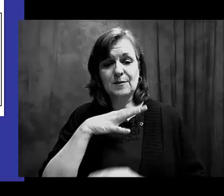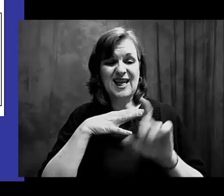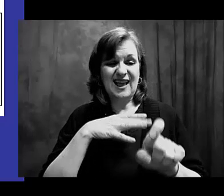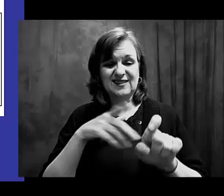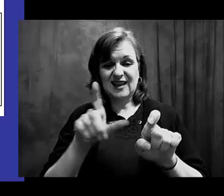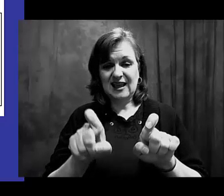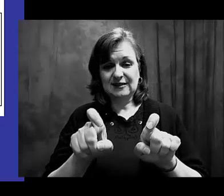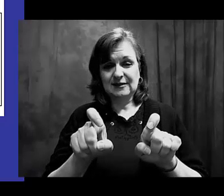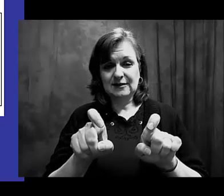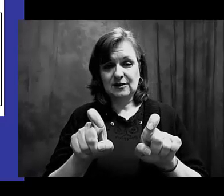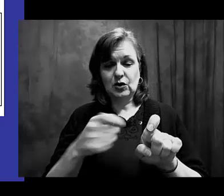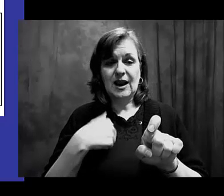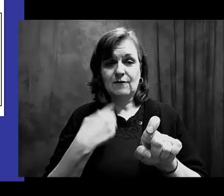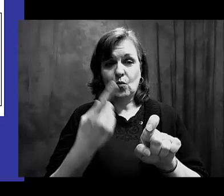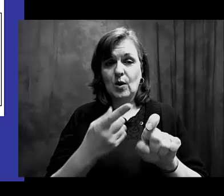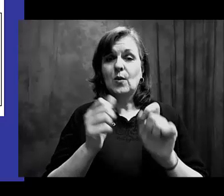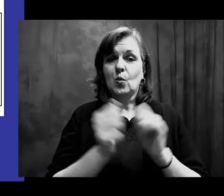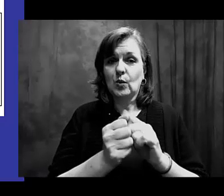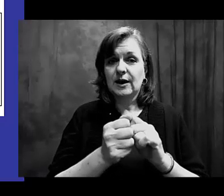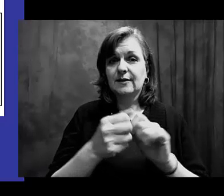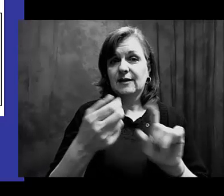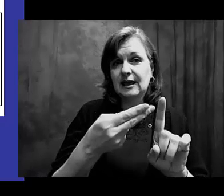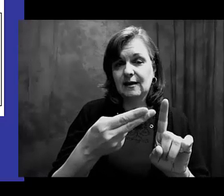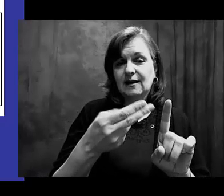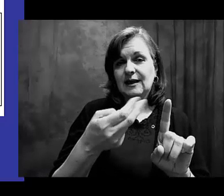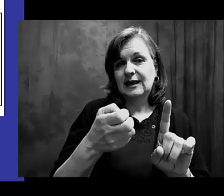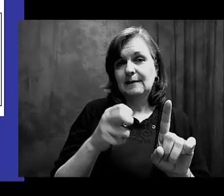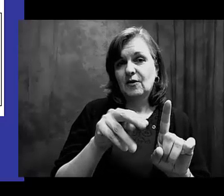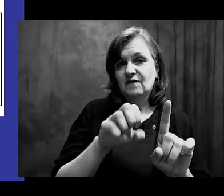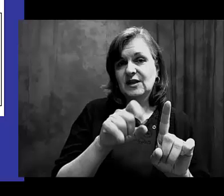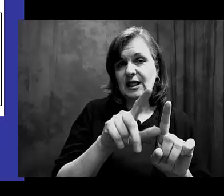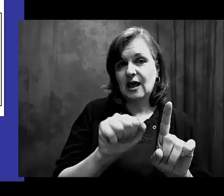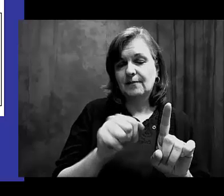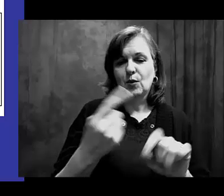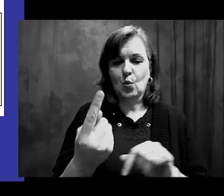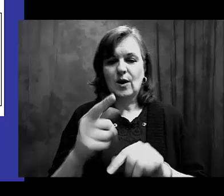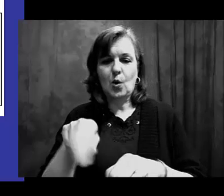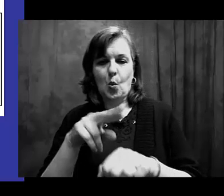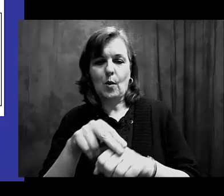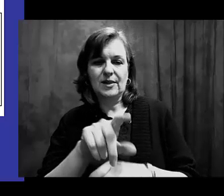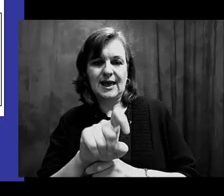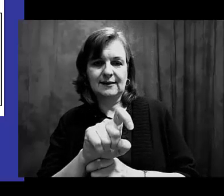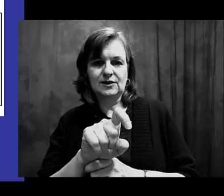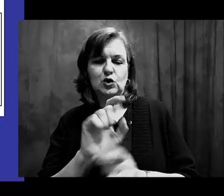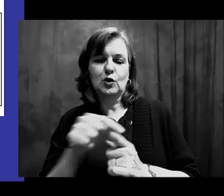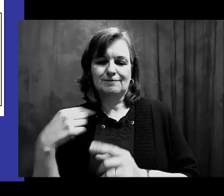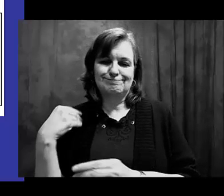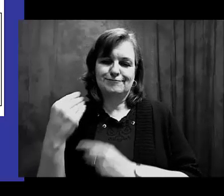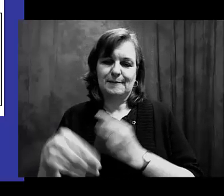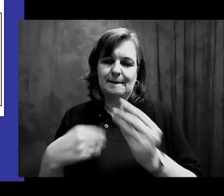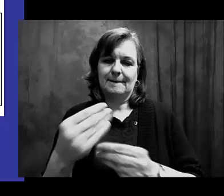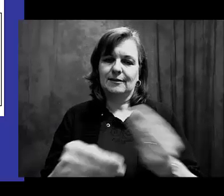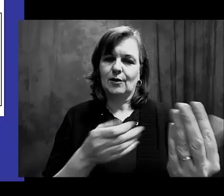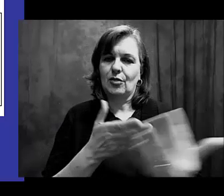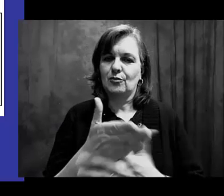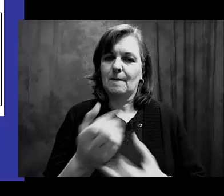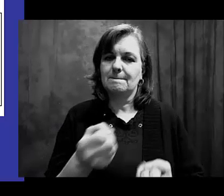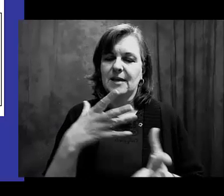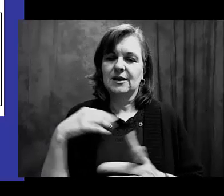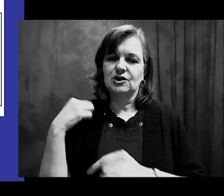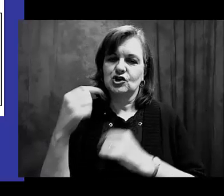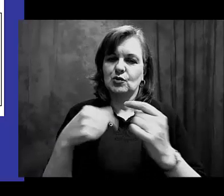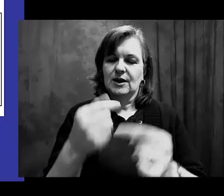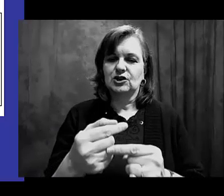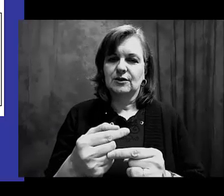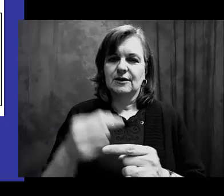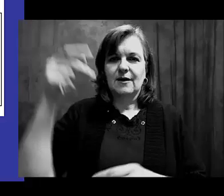this case, 1 with hemophilia and 1 normal, for many generations. And you see here the P generation,